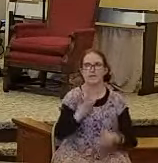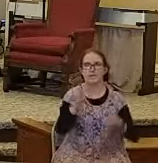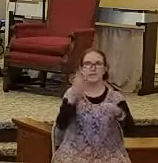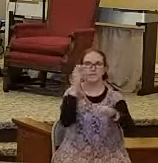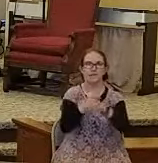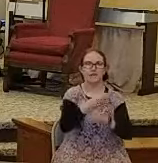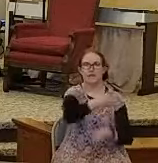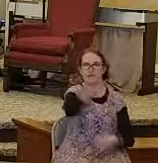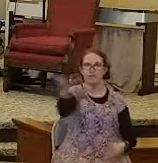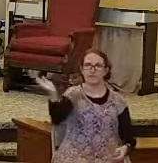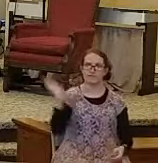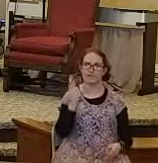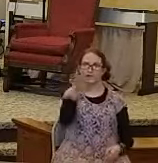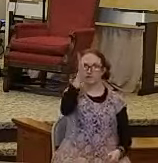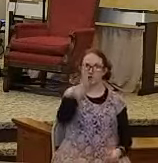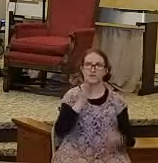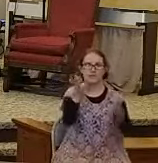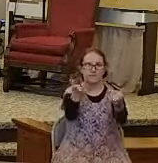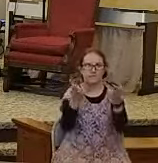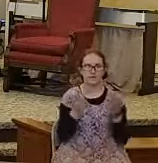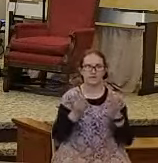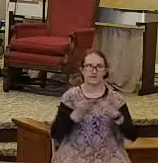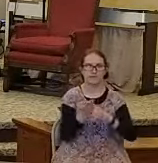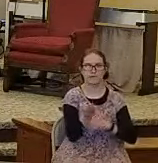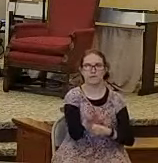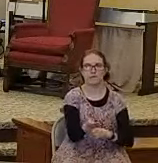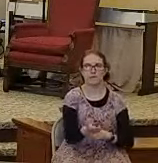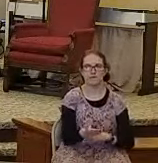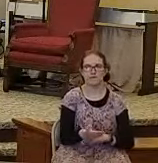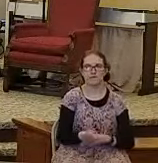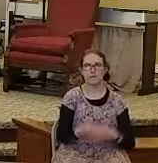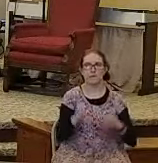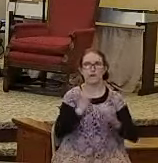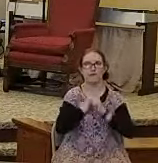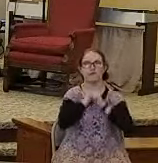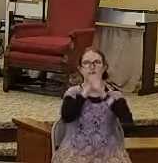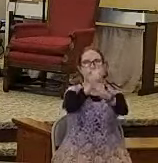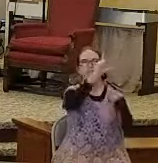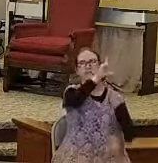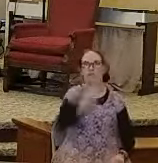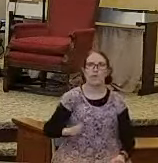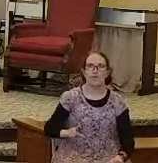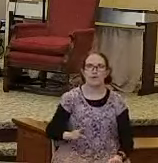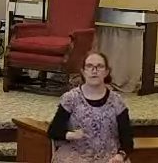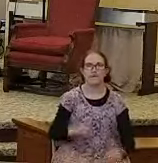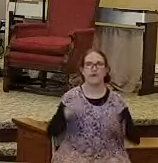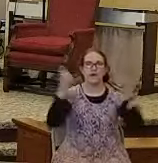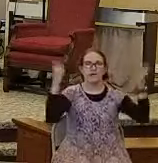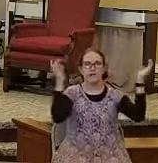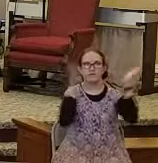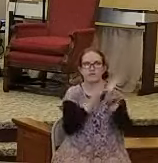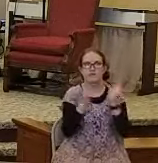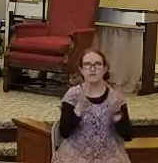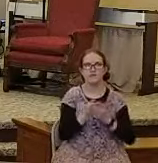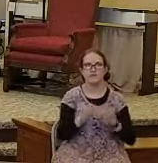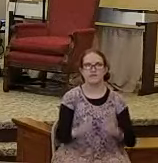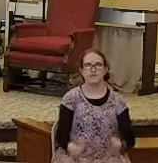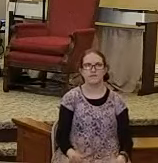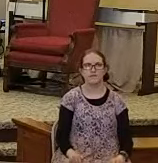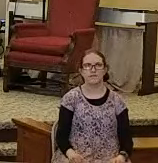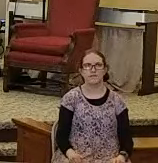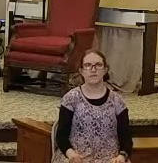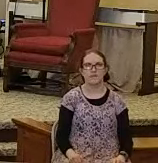care of us. God's going to bring us through. Hallelujah. You got to trust in the Lord. Hallelujah, Jesus. Hallelujah. All